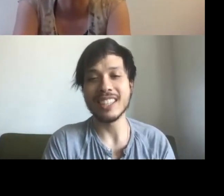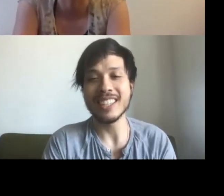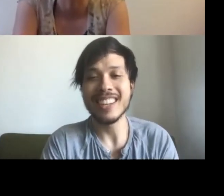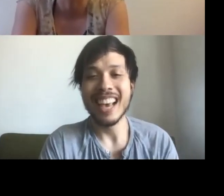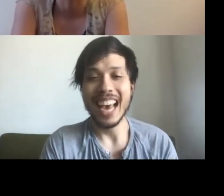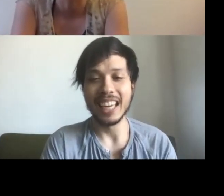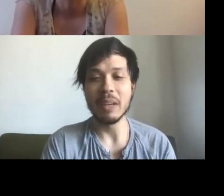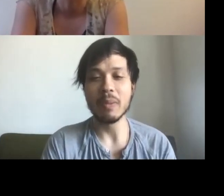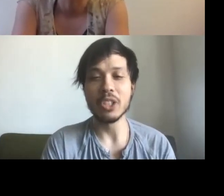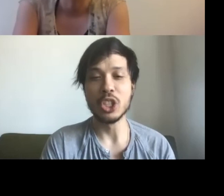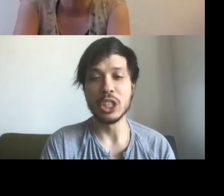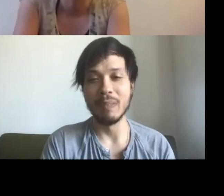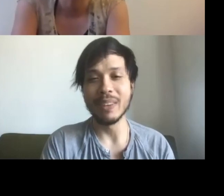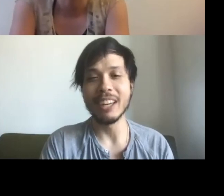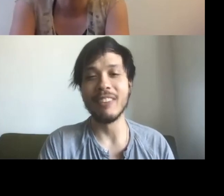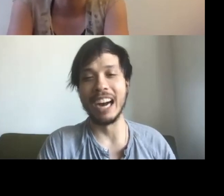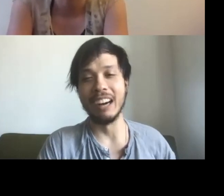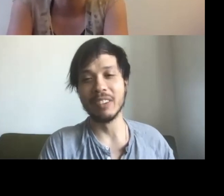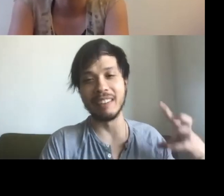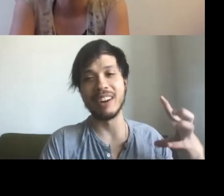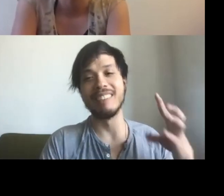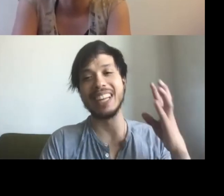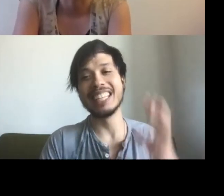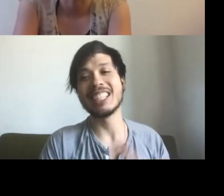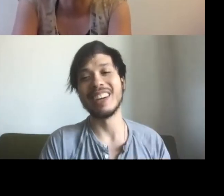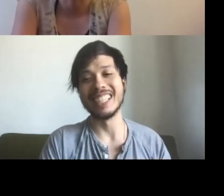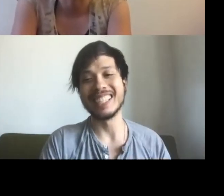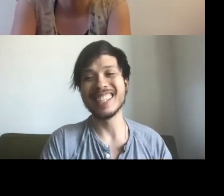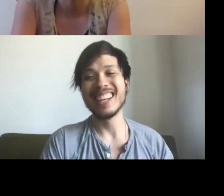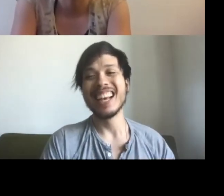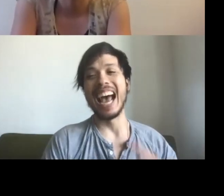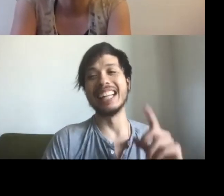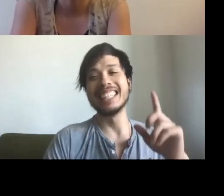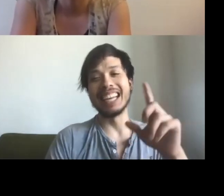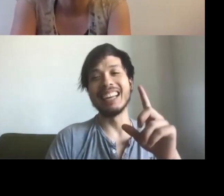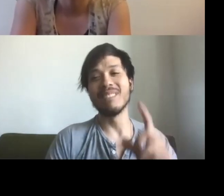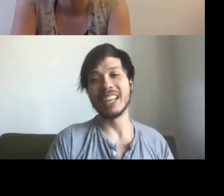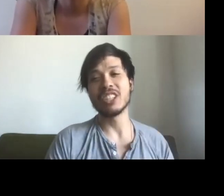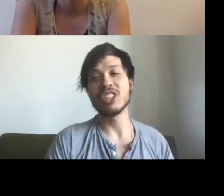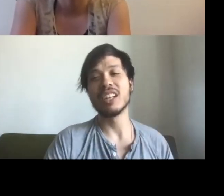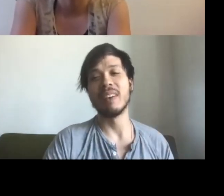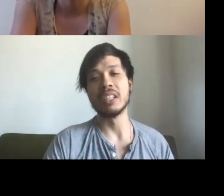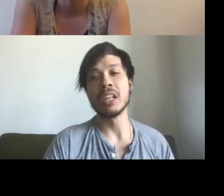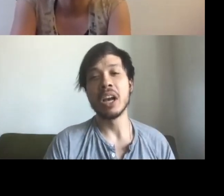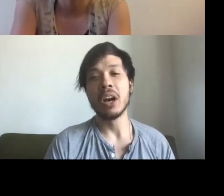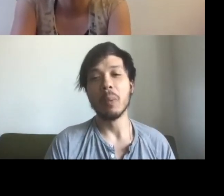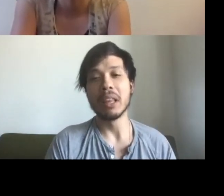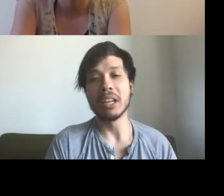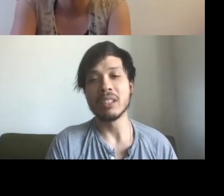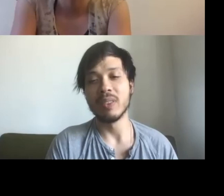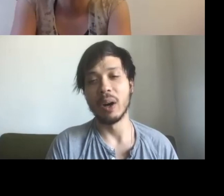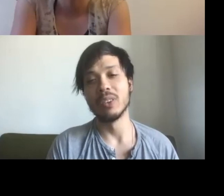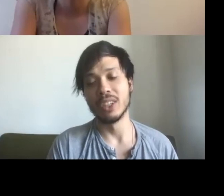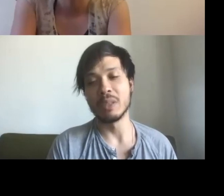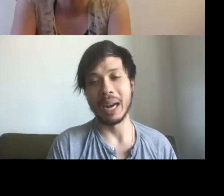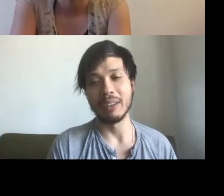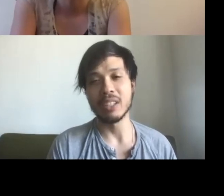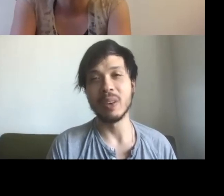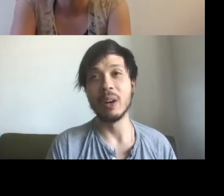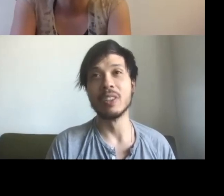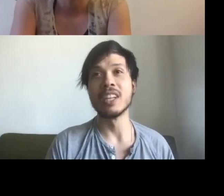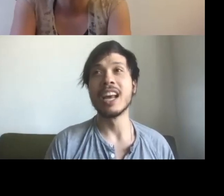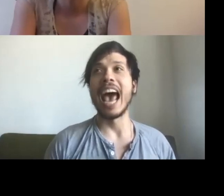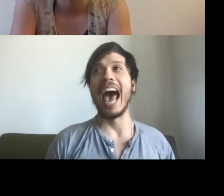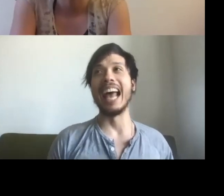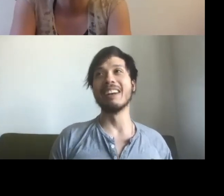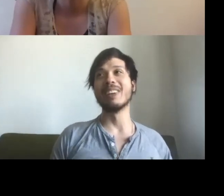was jumping around in front of each of us and taking pictures of us with his phone or his parents' phones. And it